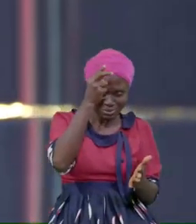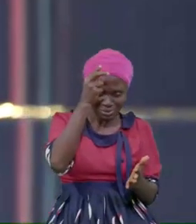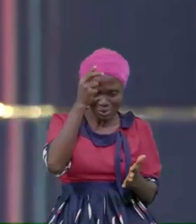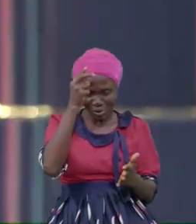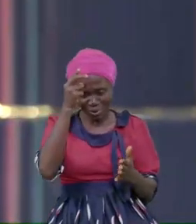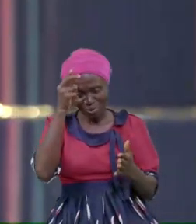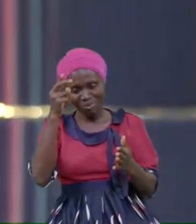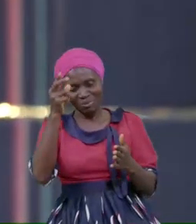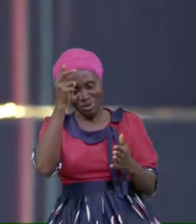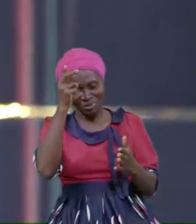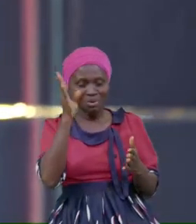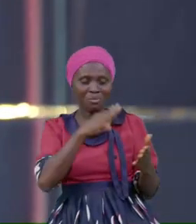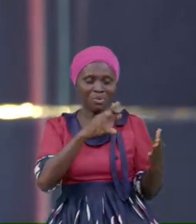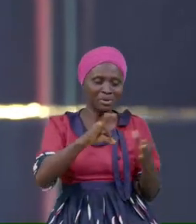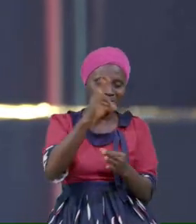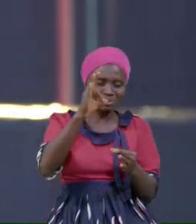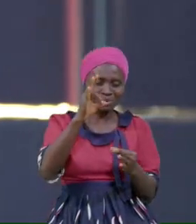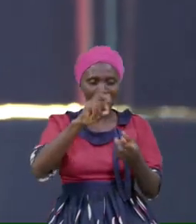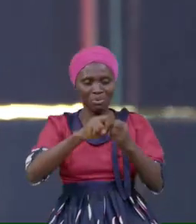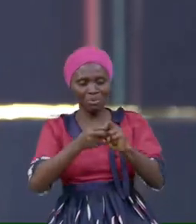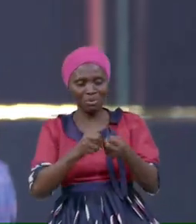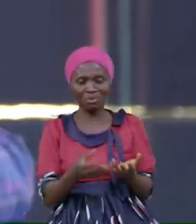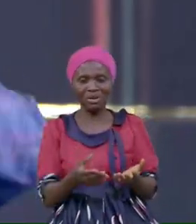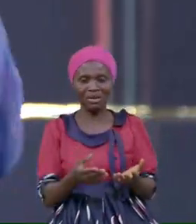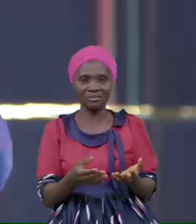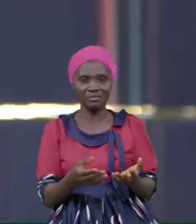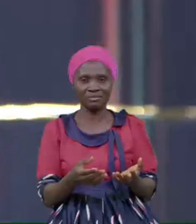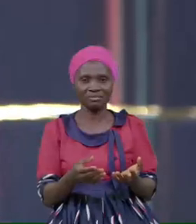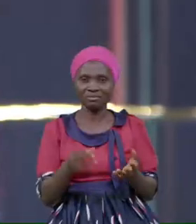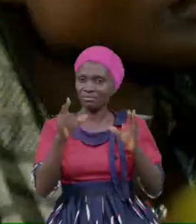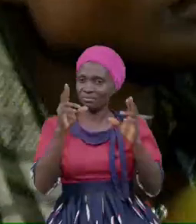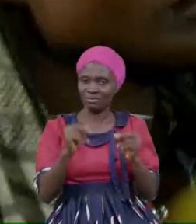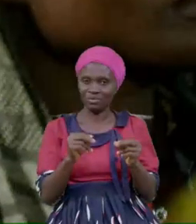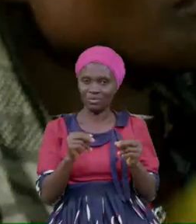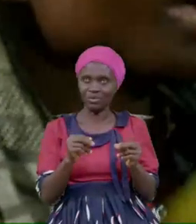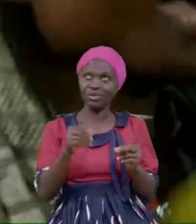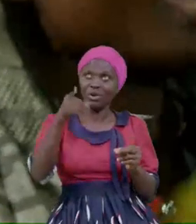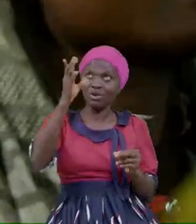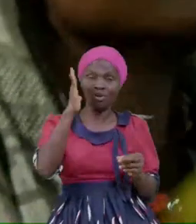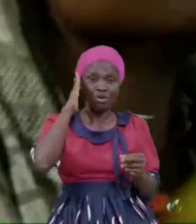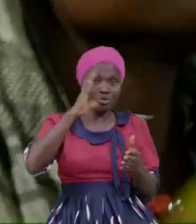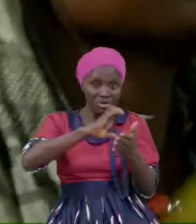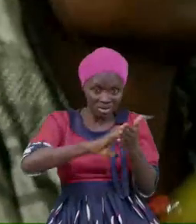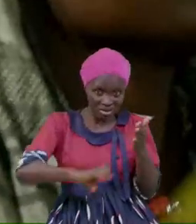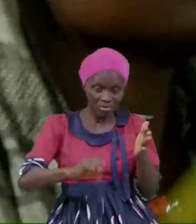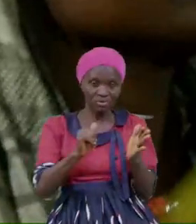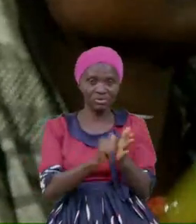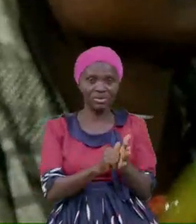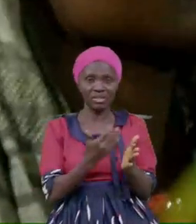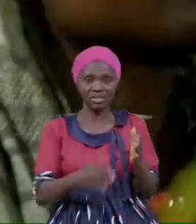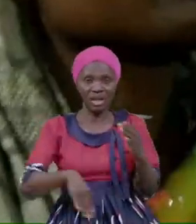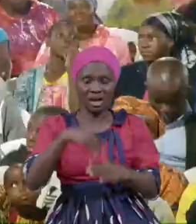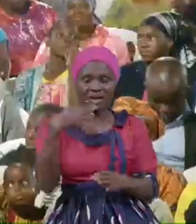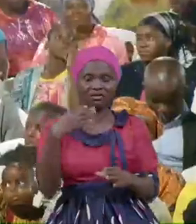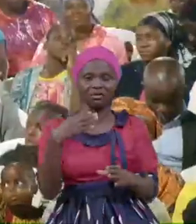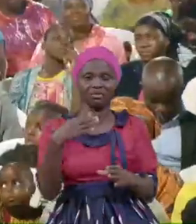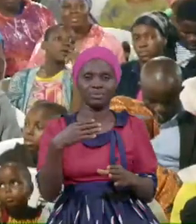demon-possessed situation. No, he will take it off. Tonight, grace comes to